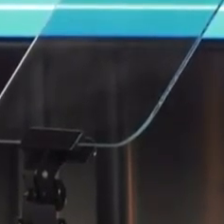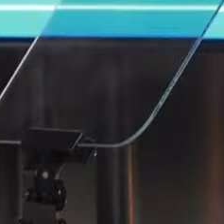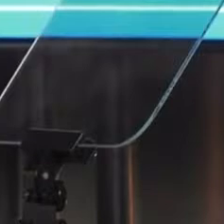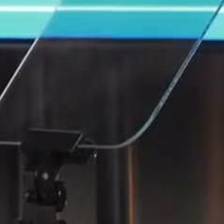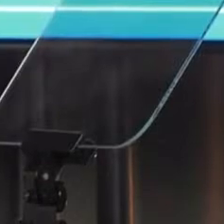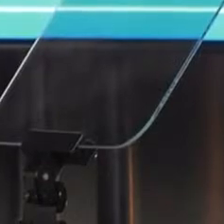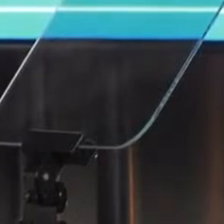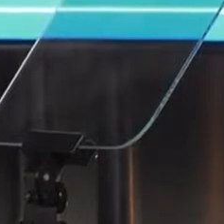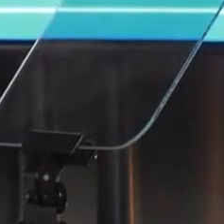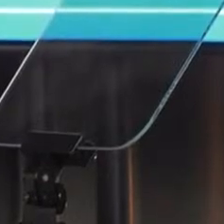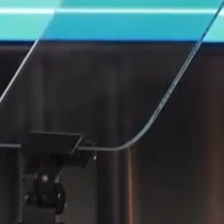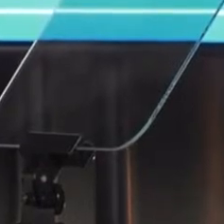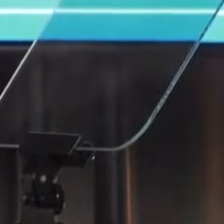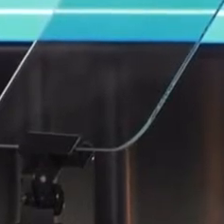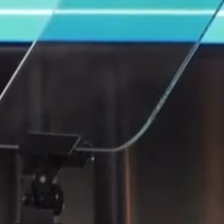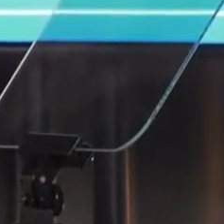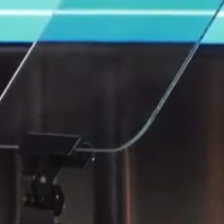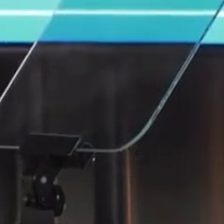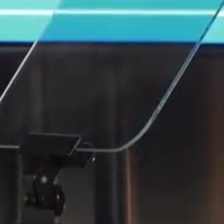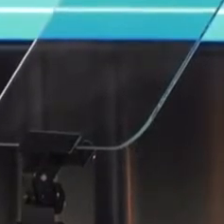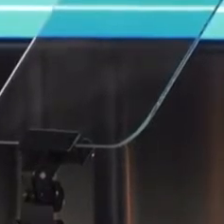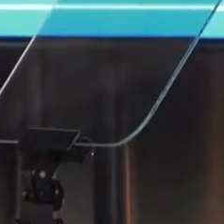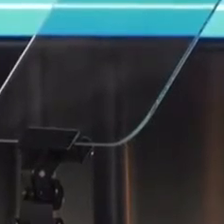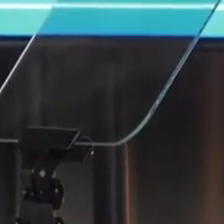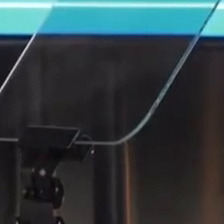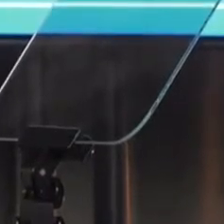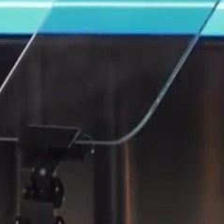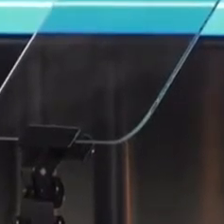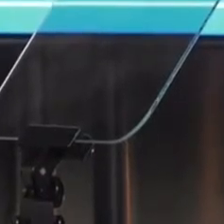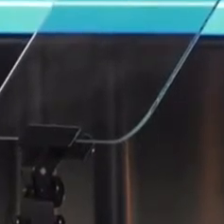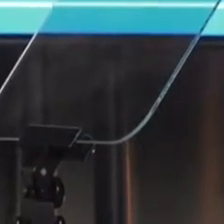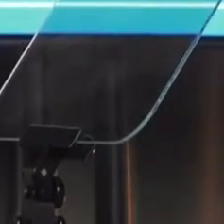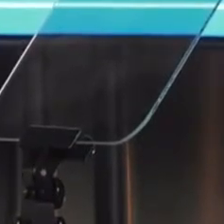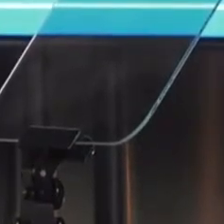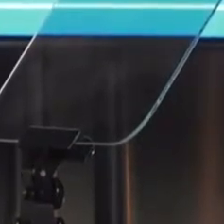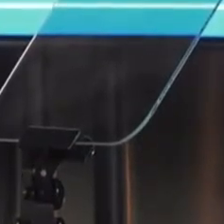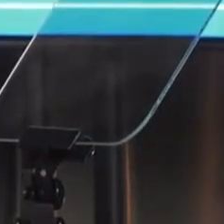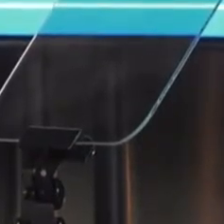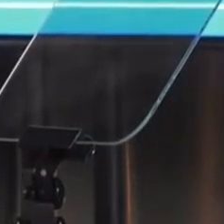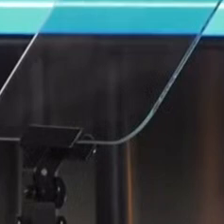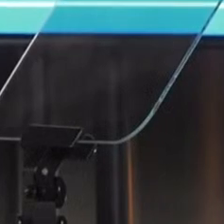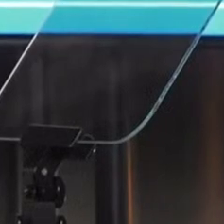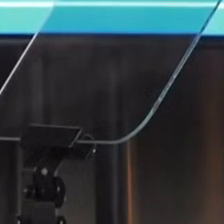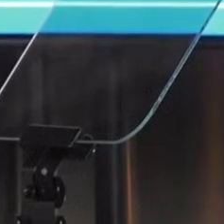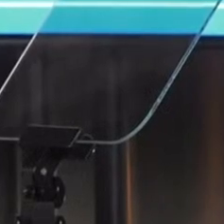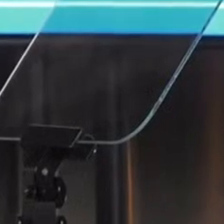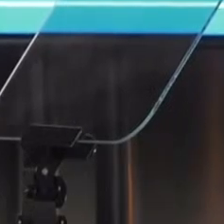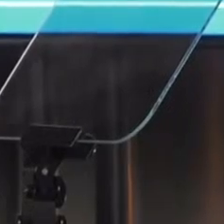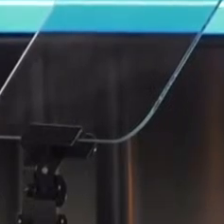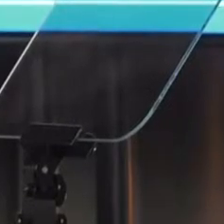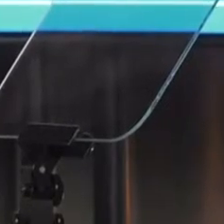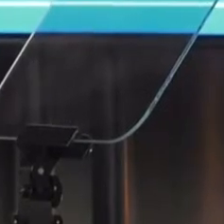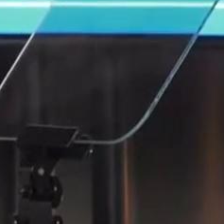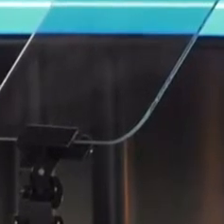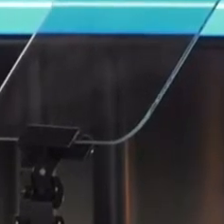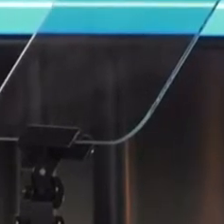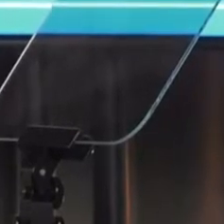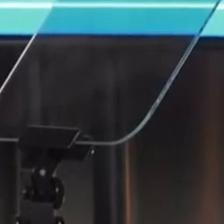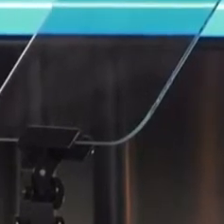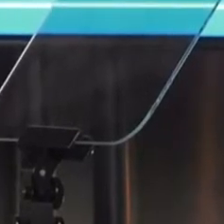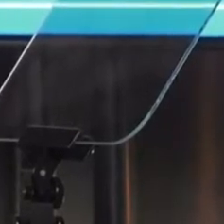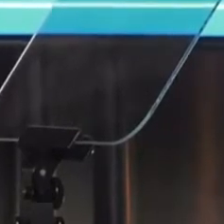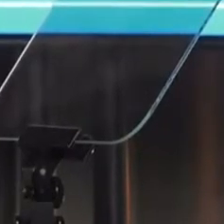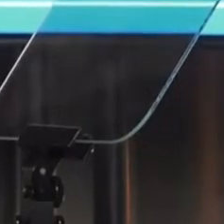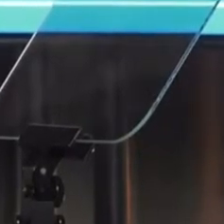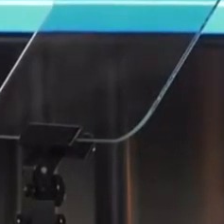that Salt Lake City is rich in complex and beautiful history, that it's persevering through the crucible